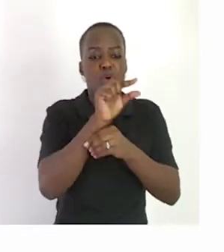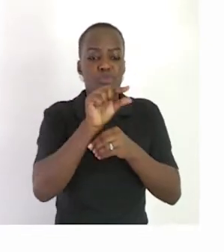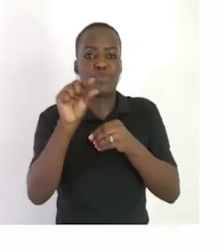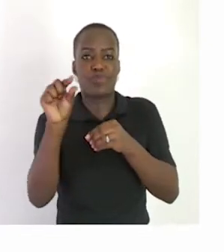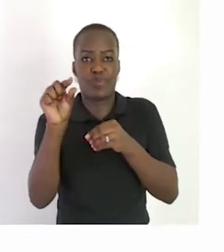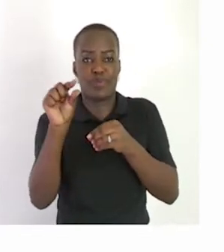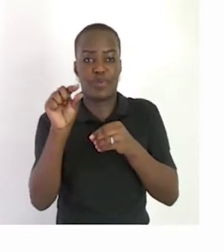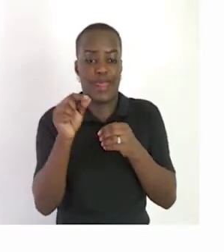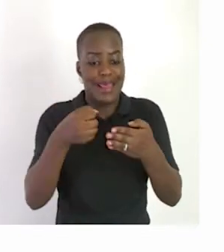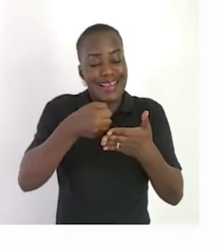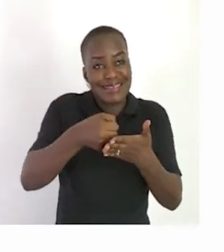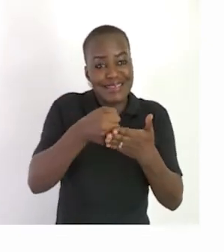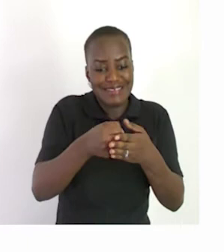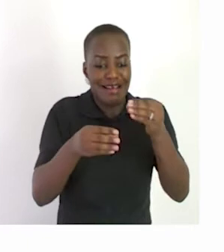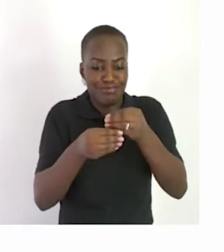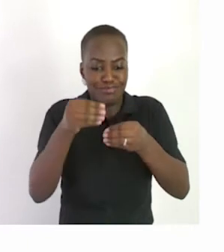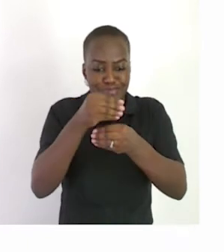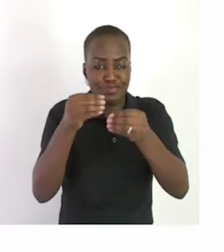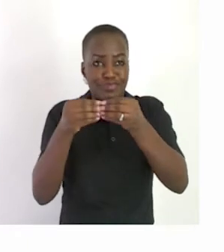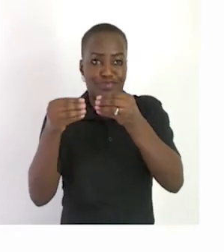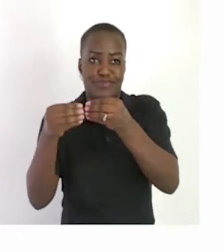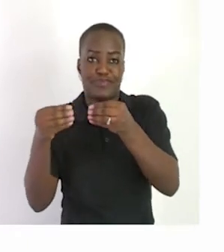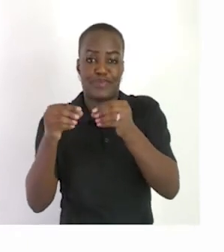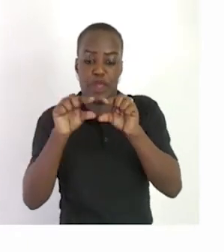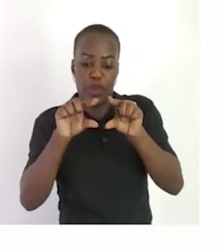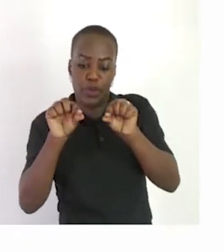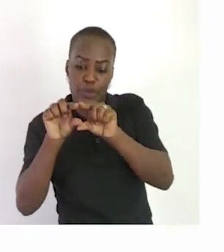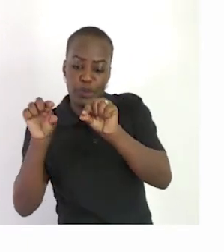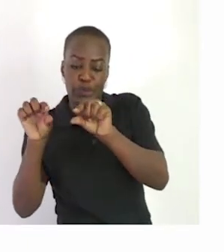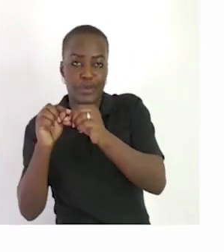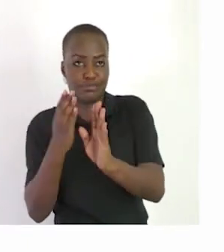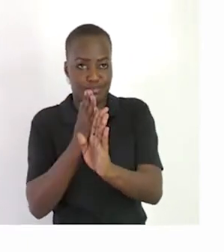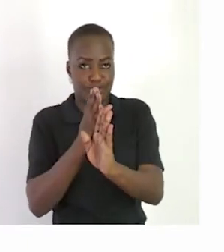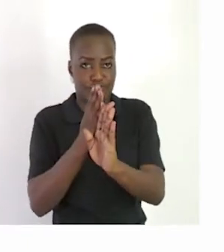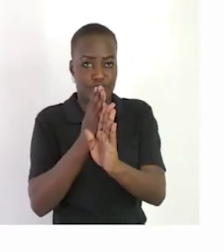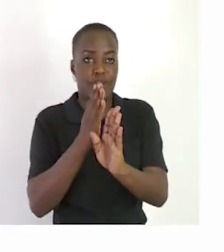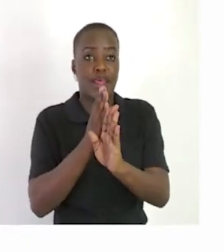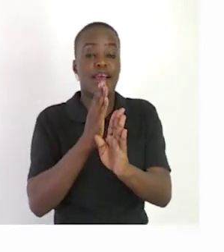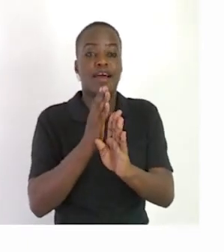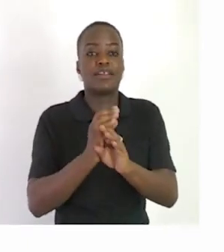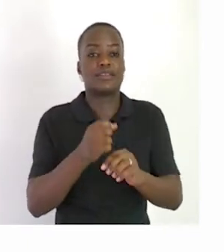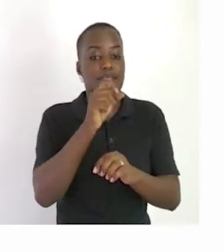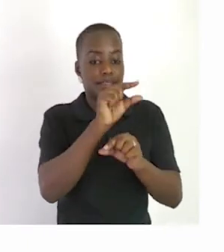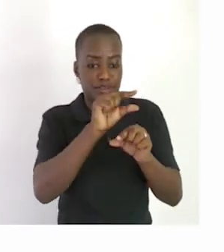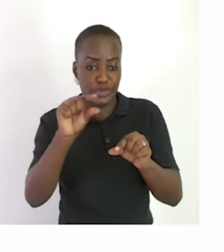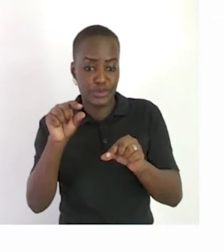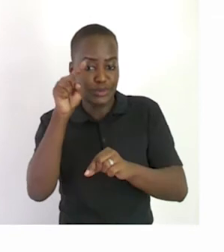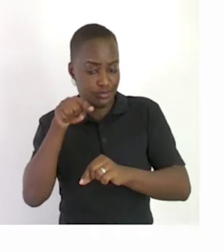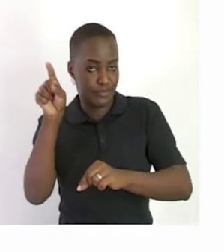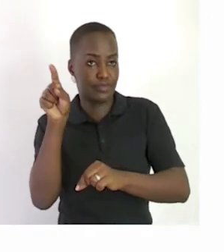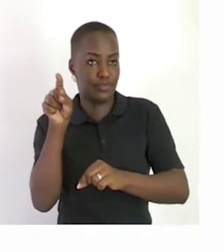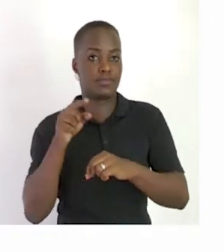are going to try and put the 3 or 4 blocks together in different ways and make sure that they are